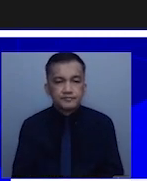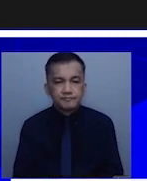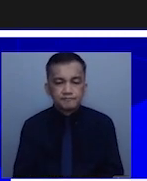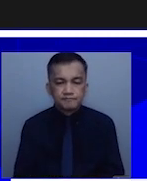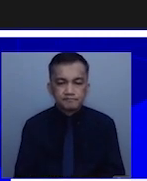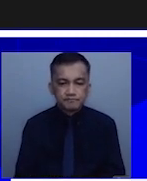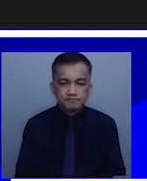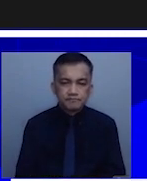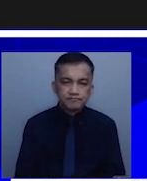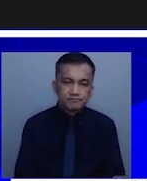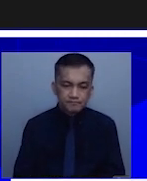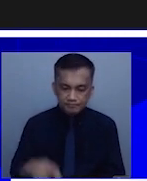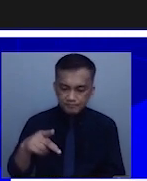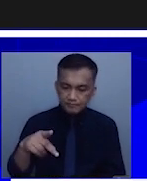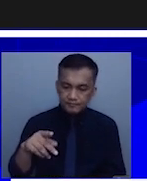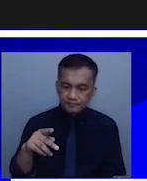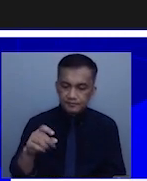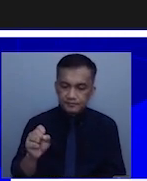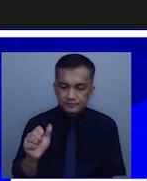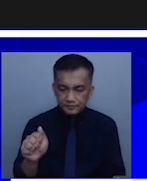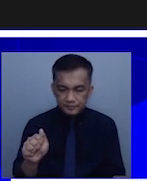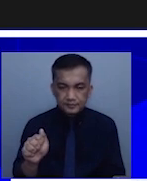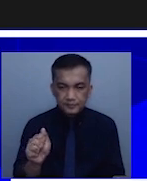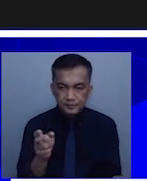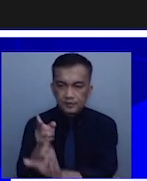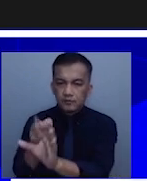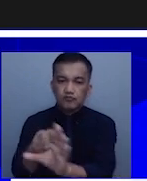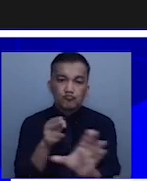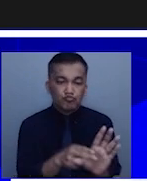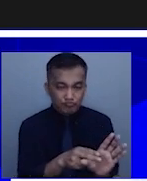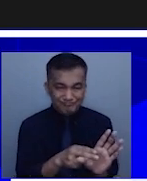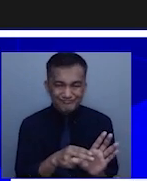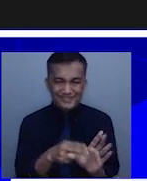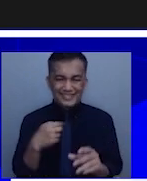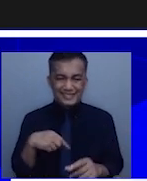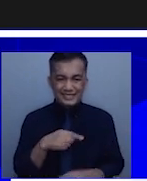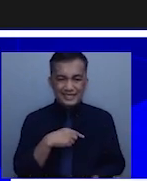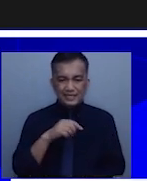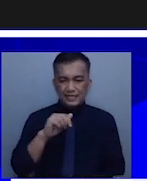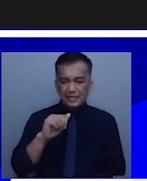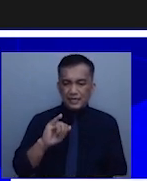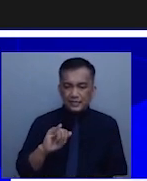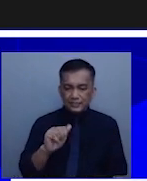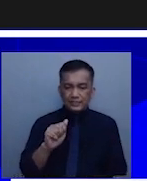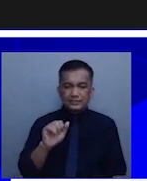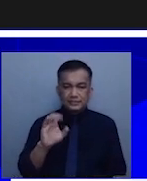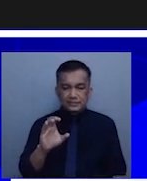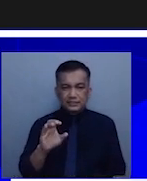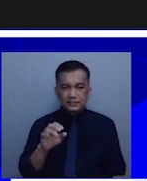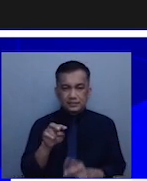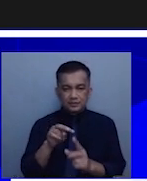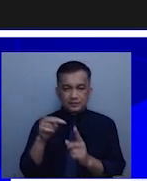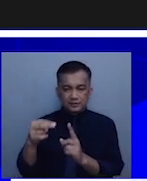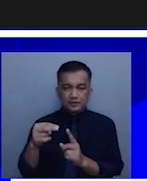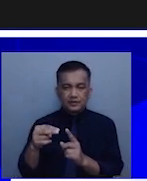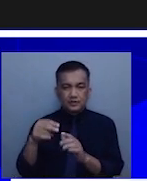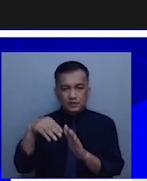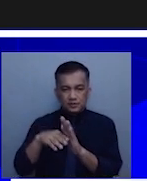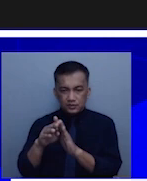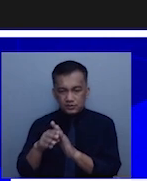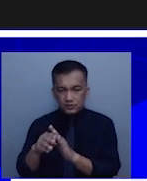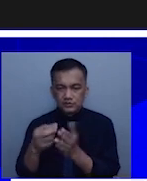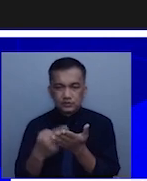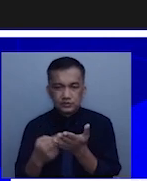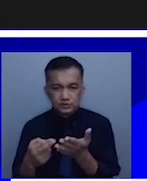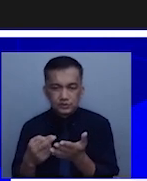PSA ay nagpa-participate sa ating IAC on inflation and market outlook as a resource institution wherein we